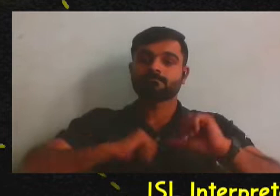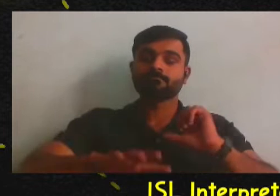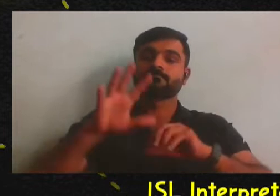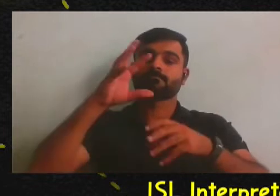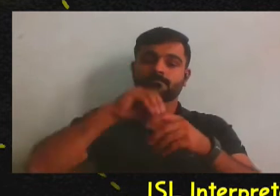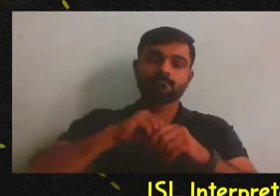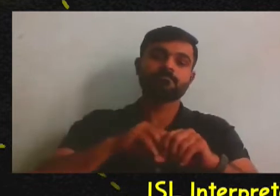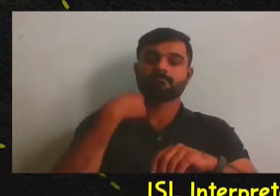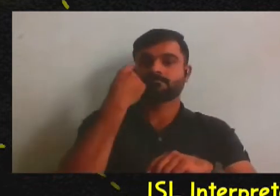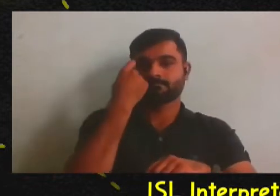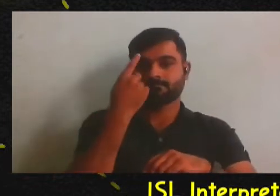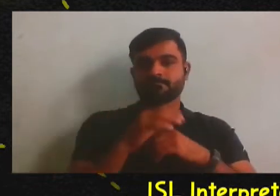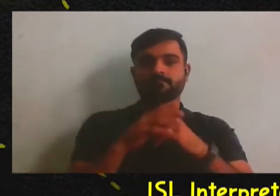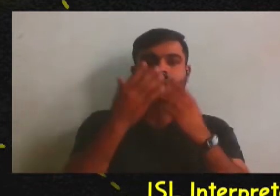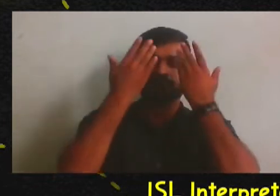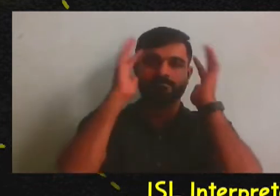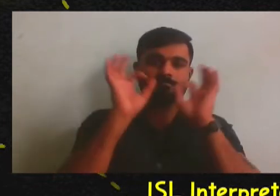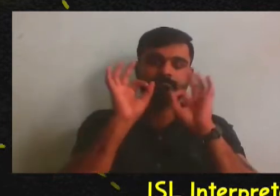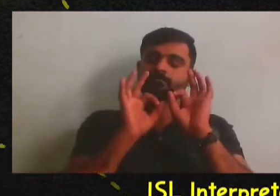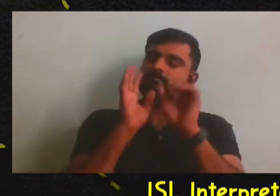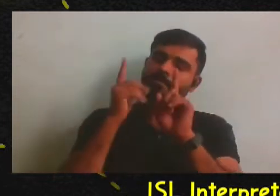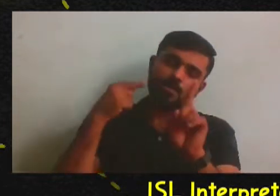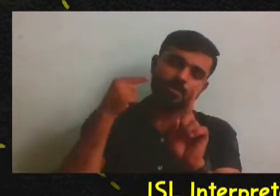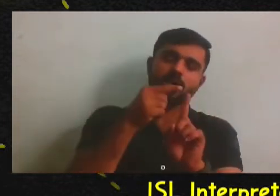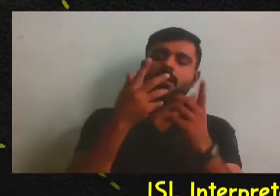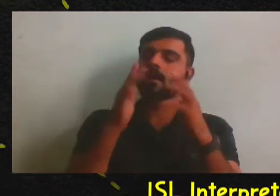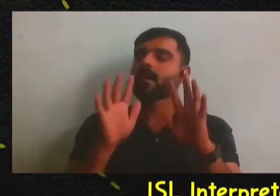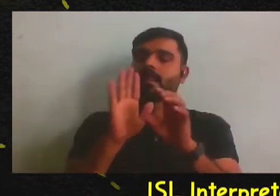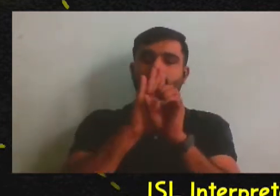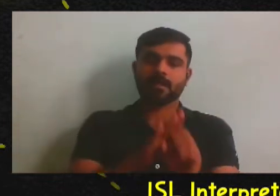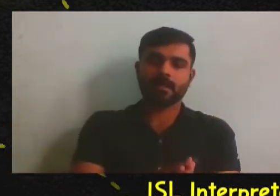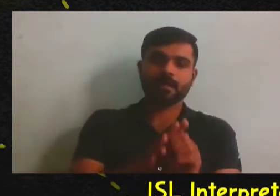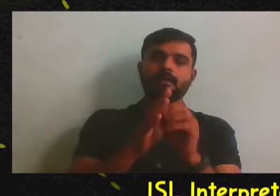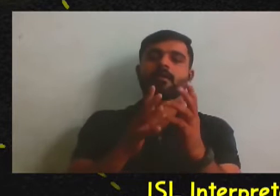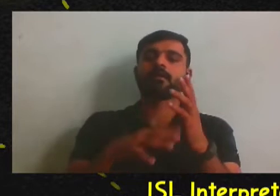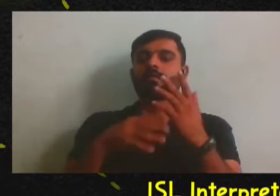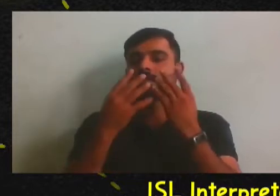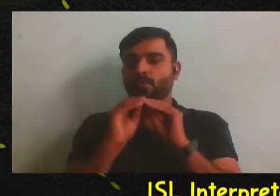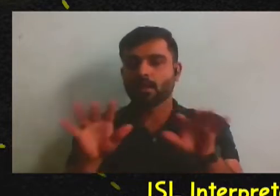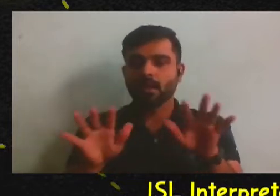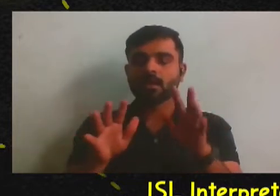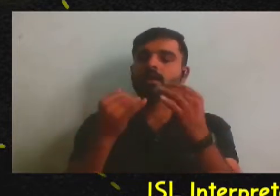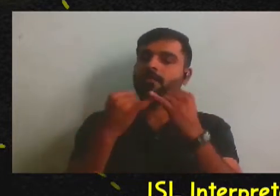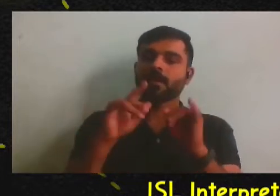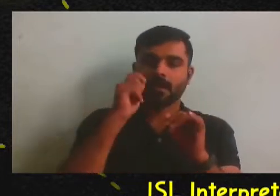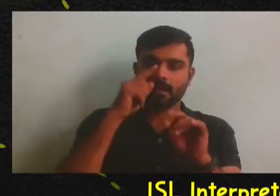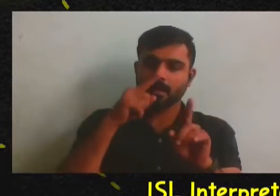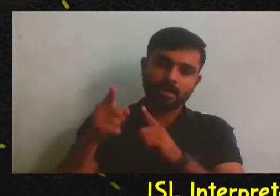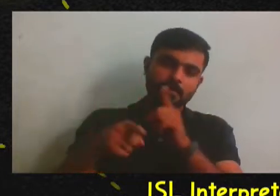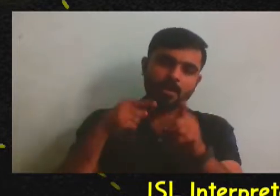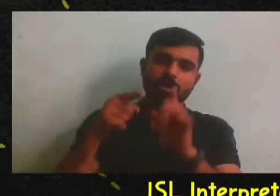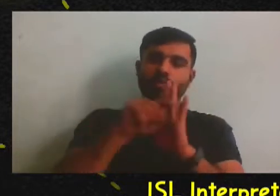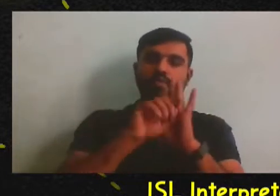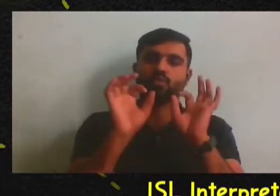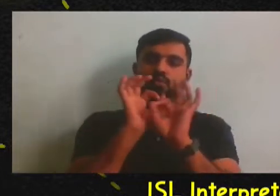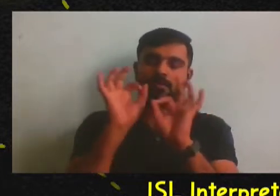and respect. We do not tolerate any instances of sexual harassment or any slurs on the basis of gender, caste, or other identity